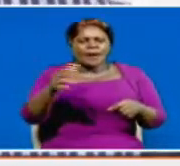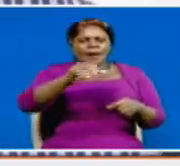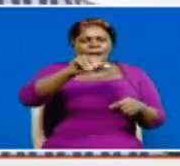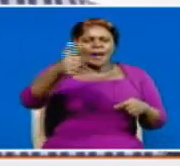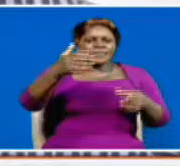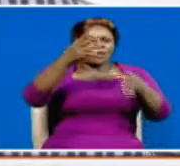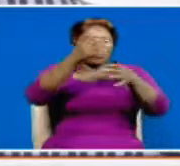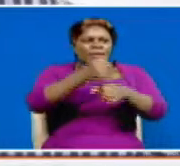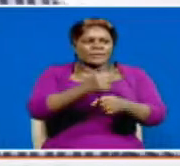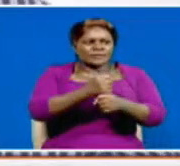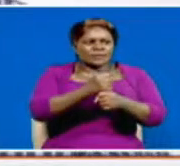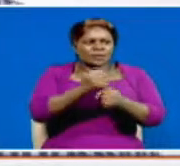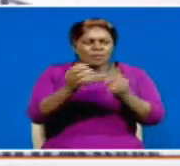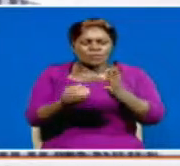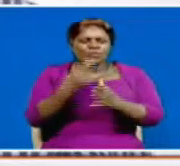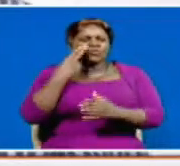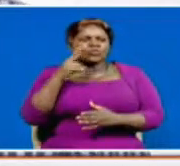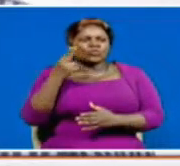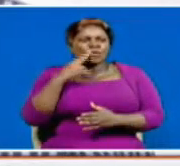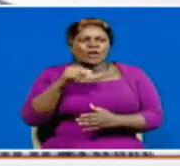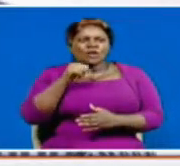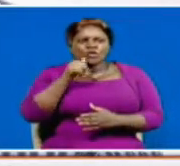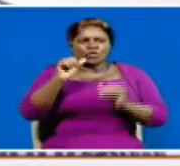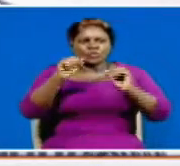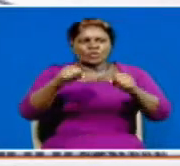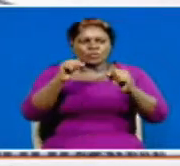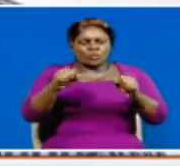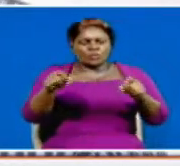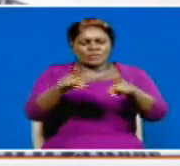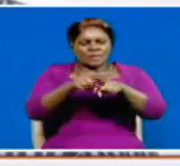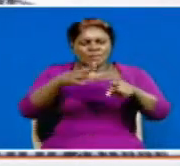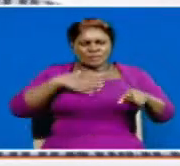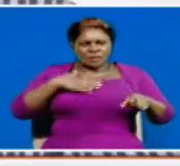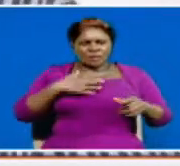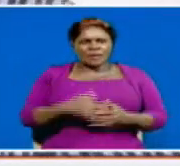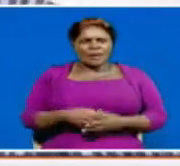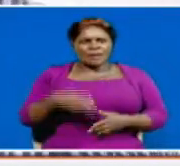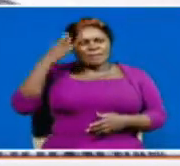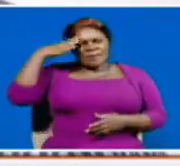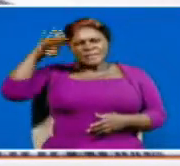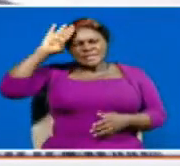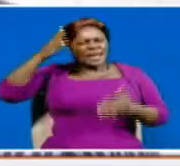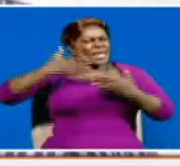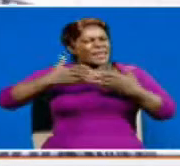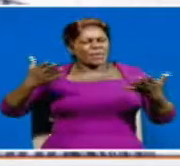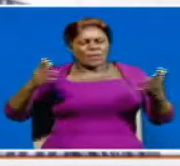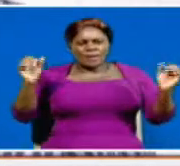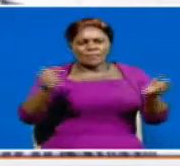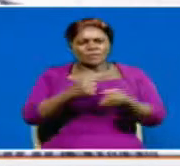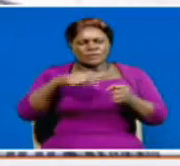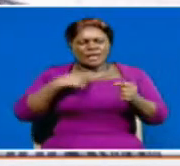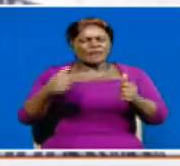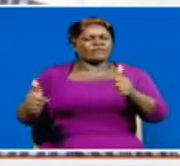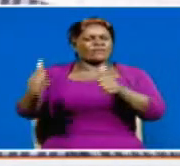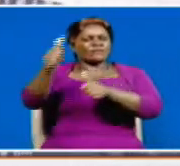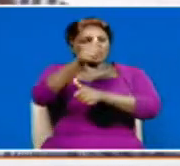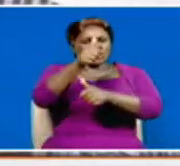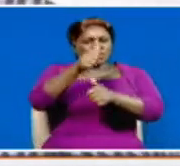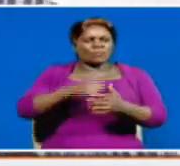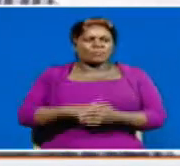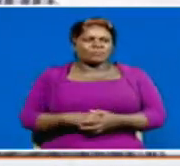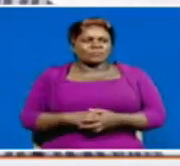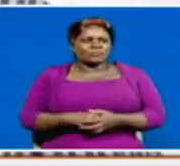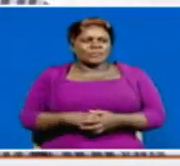other companies that are producing sugar will not be able to match us. Even Brazil, anywhere, we will be ahead. And there will